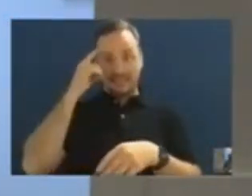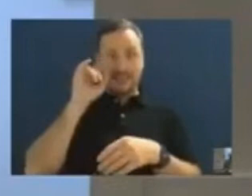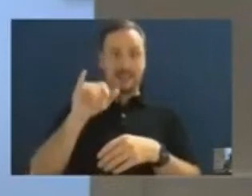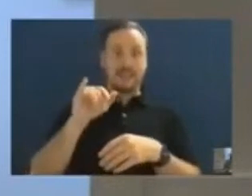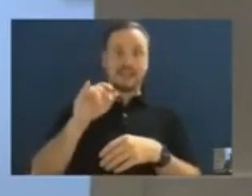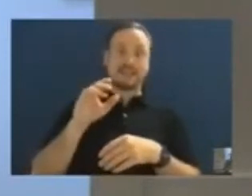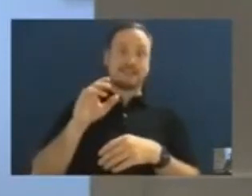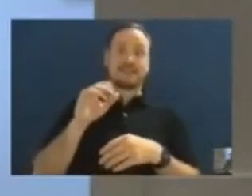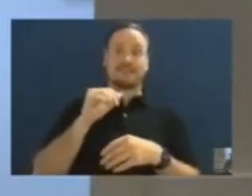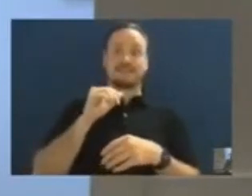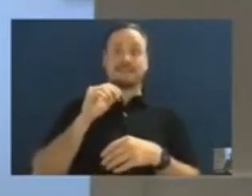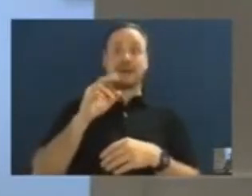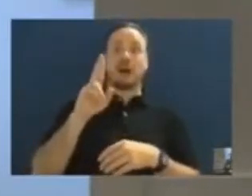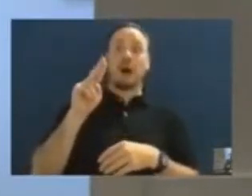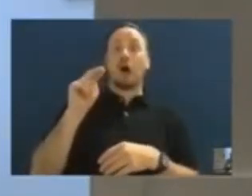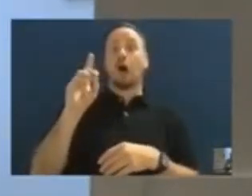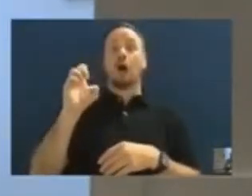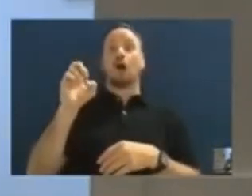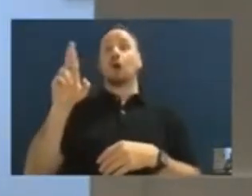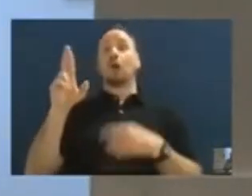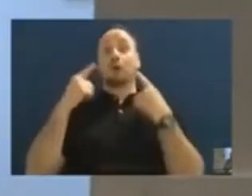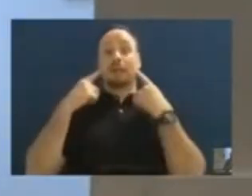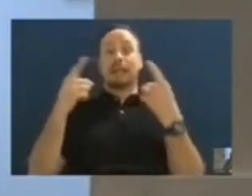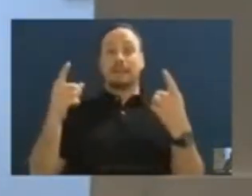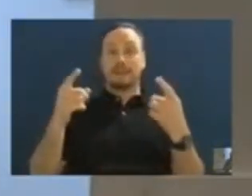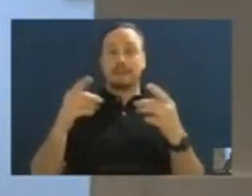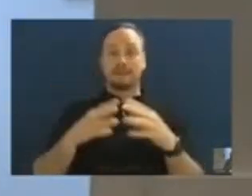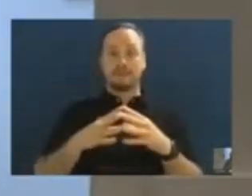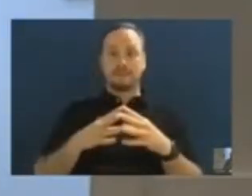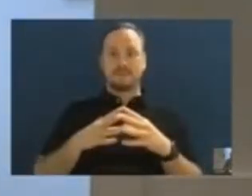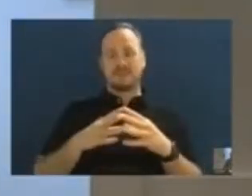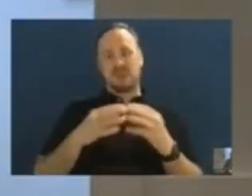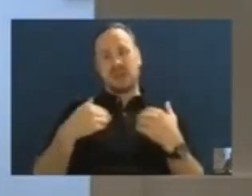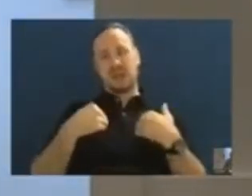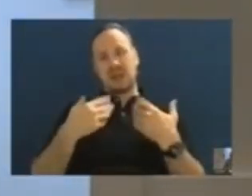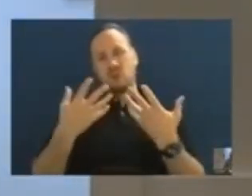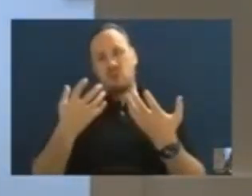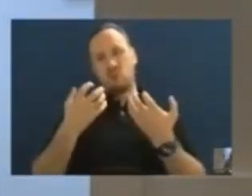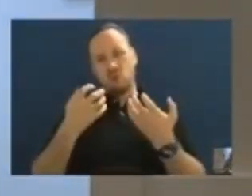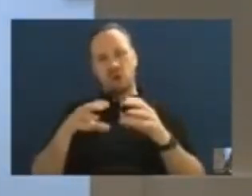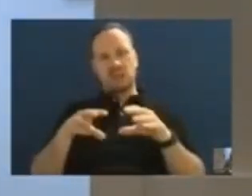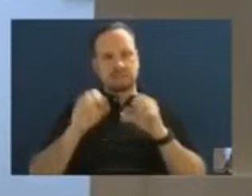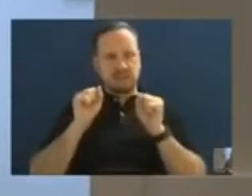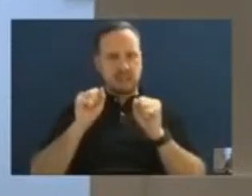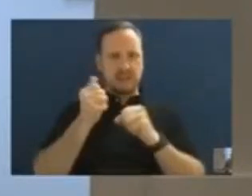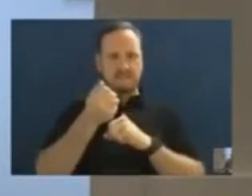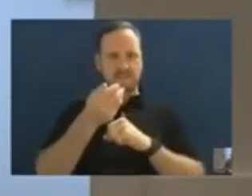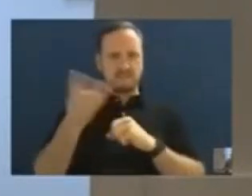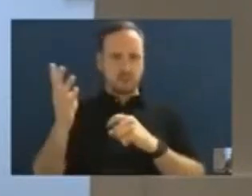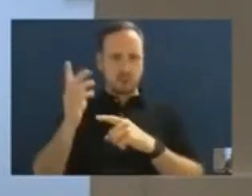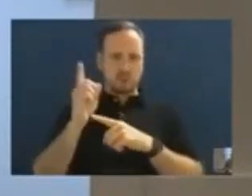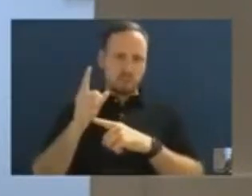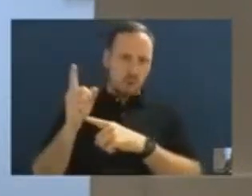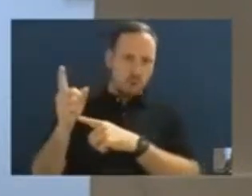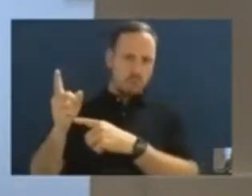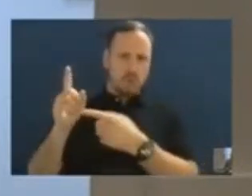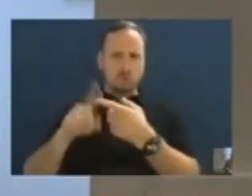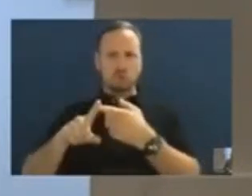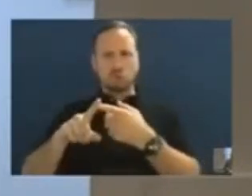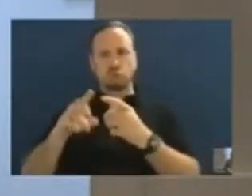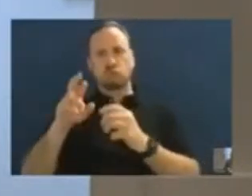So what I'd like to do is just spend a few moments to sort of recap what the two